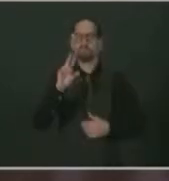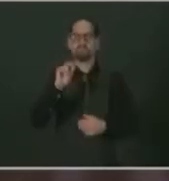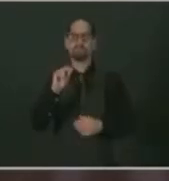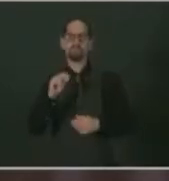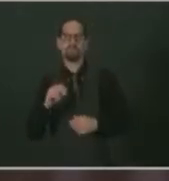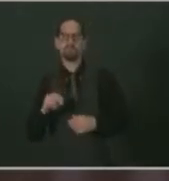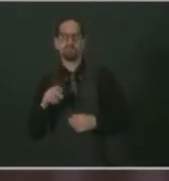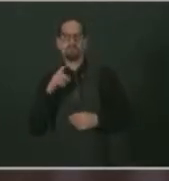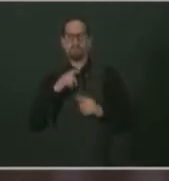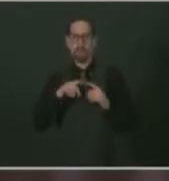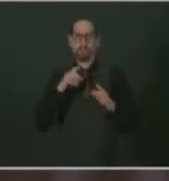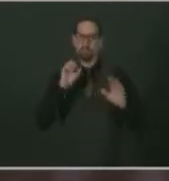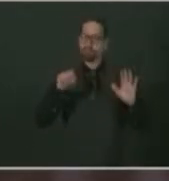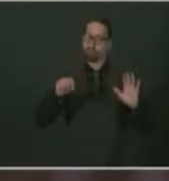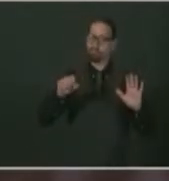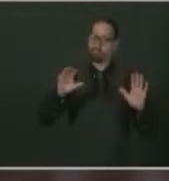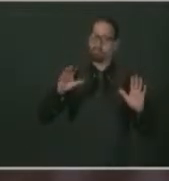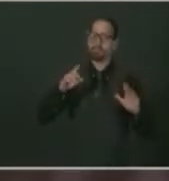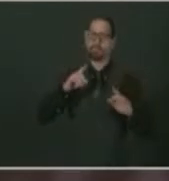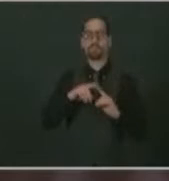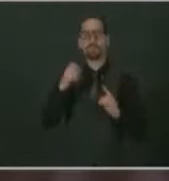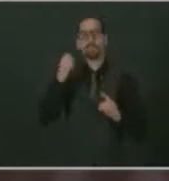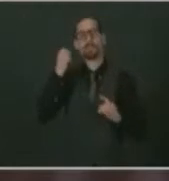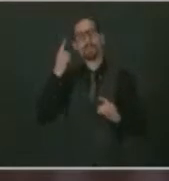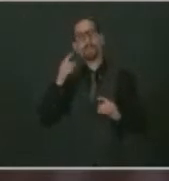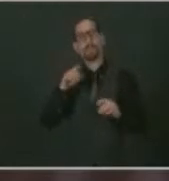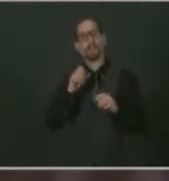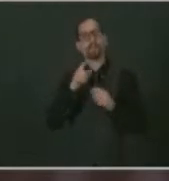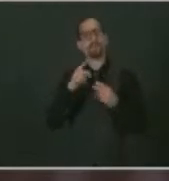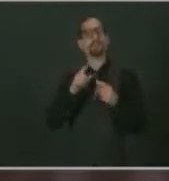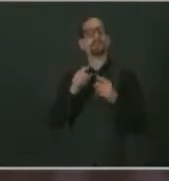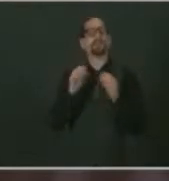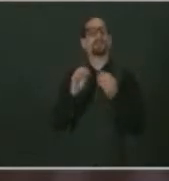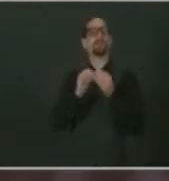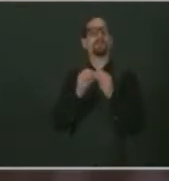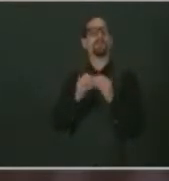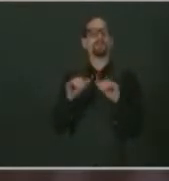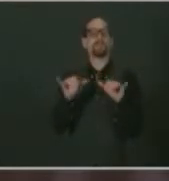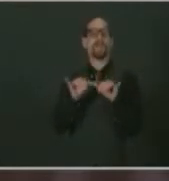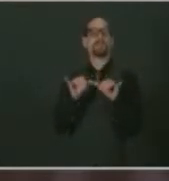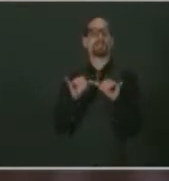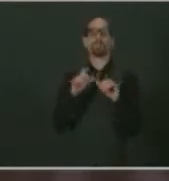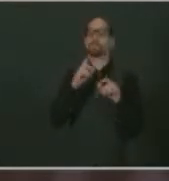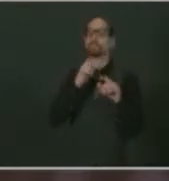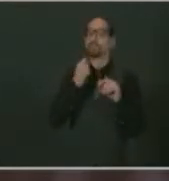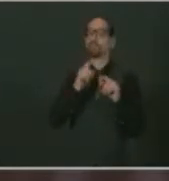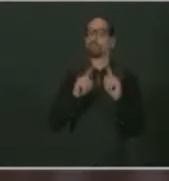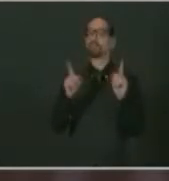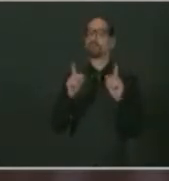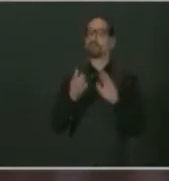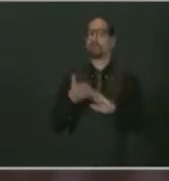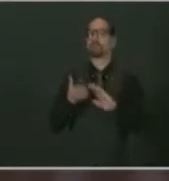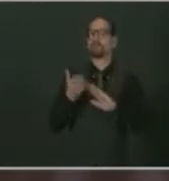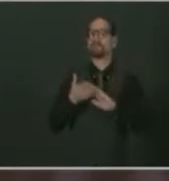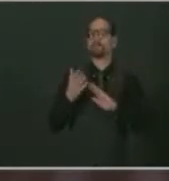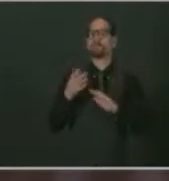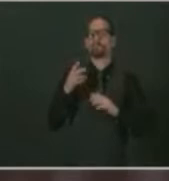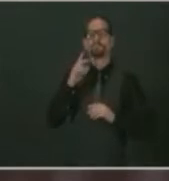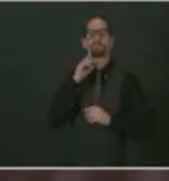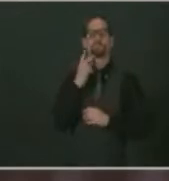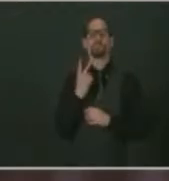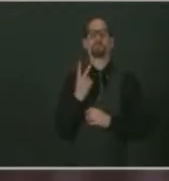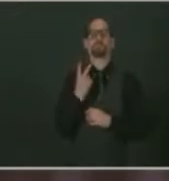will be a little bit different, and their days of operation, we're looking at a minimum of 2 per week once we get fully up and